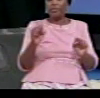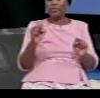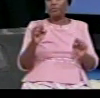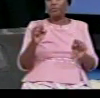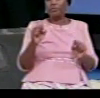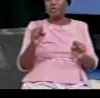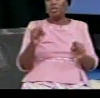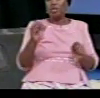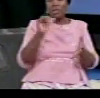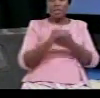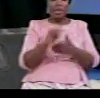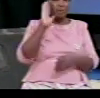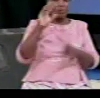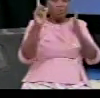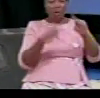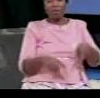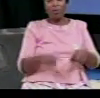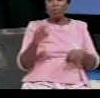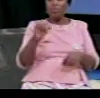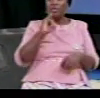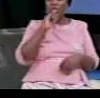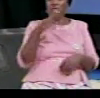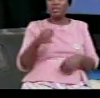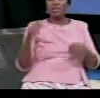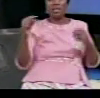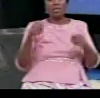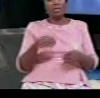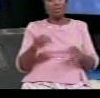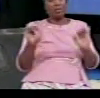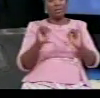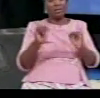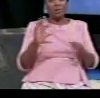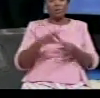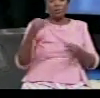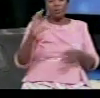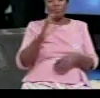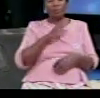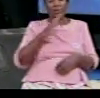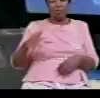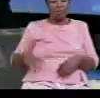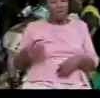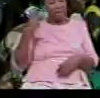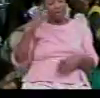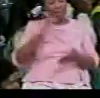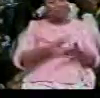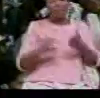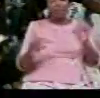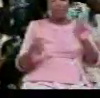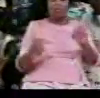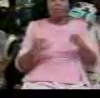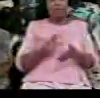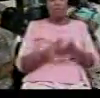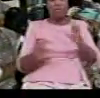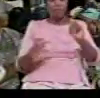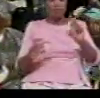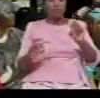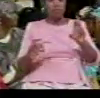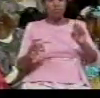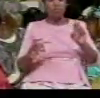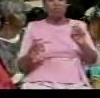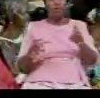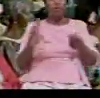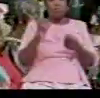that will come, is the same Spirit of Christ. Look at verse 12. In verse 12,